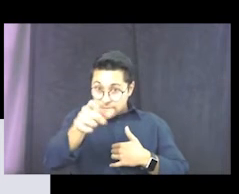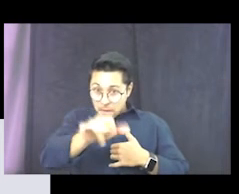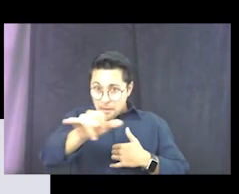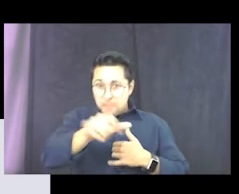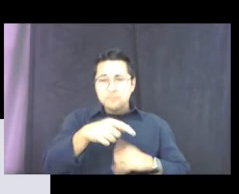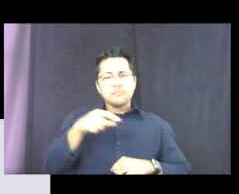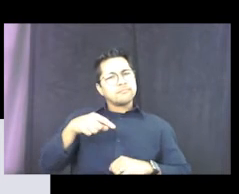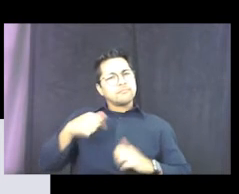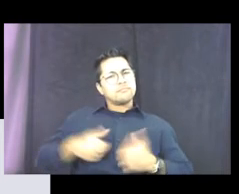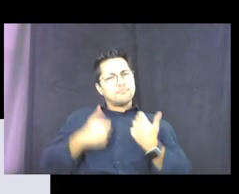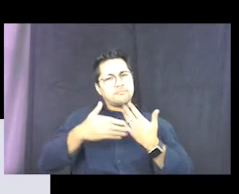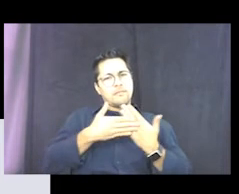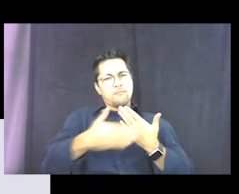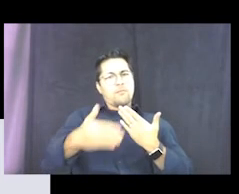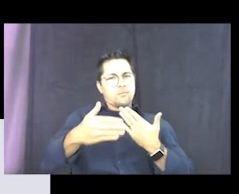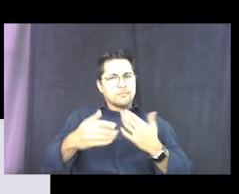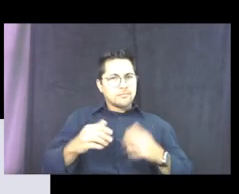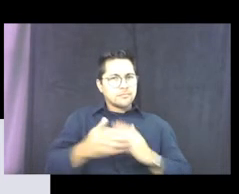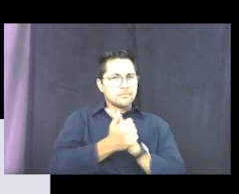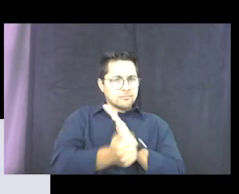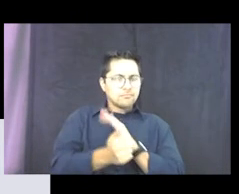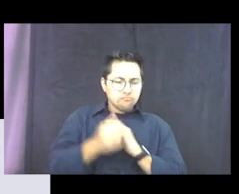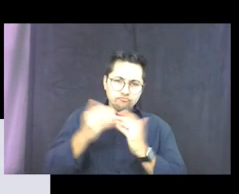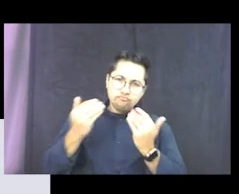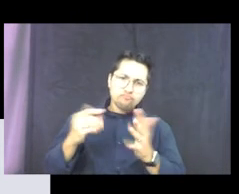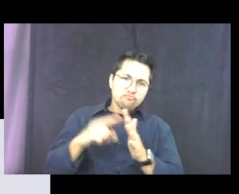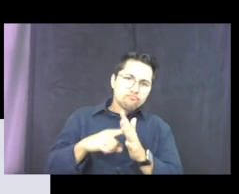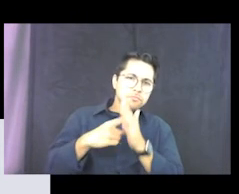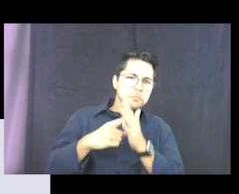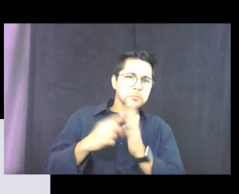lifelong skills. So let's get started and look.